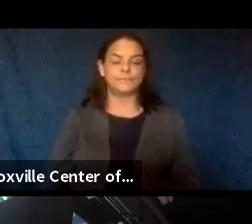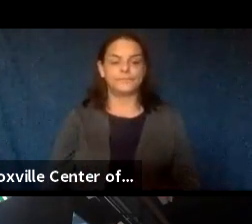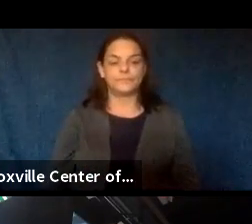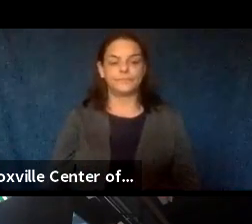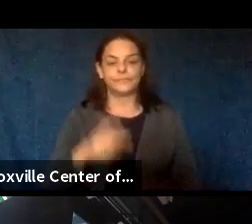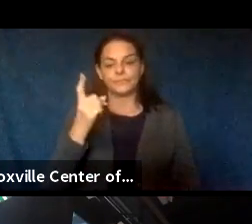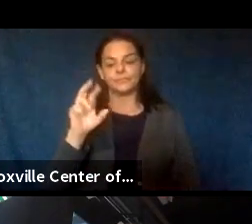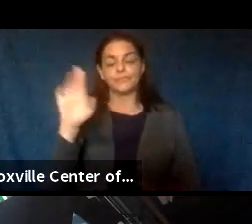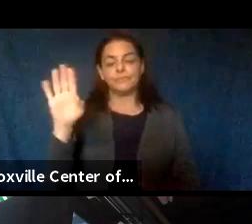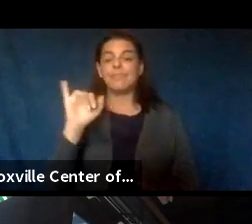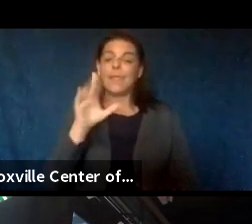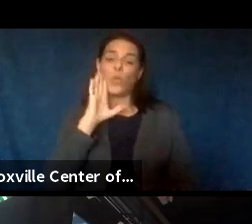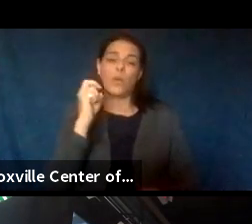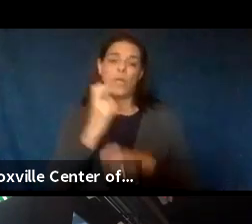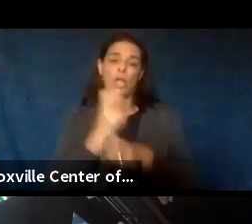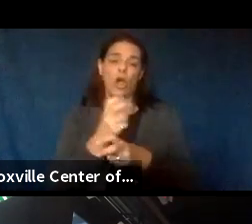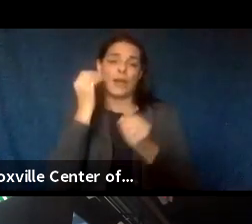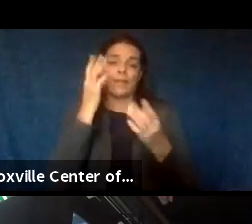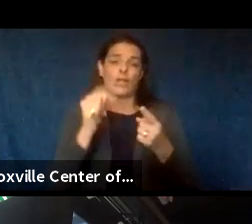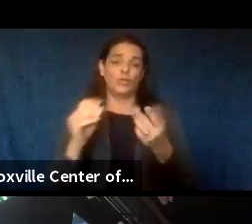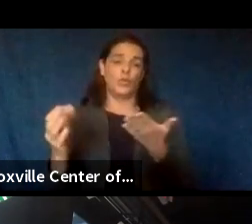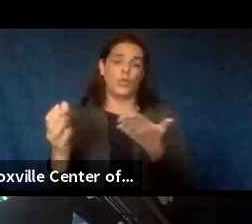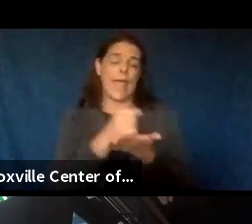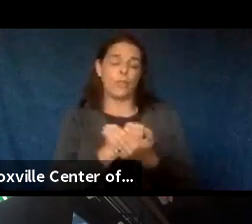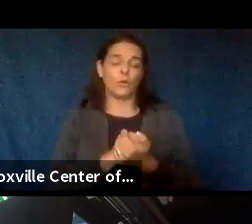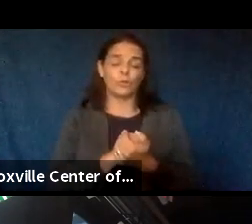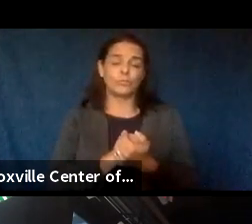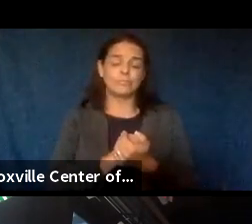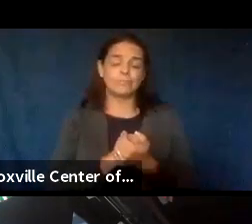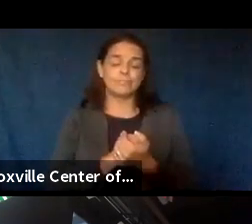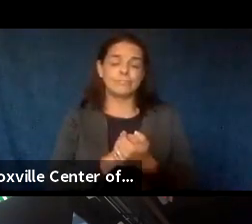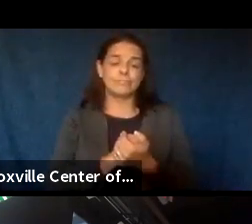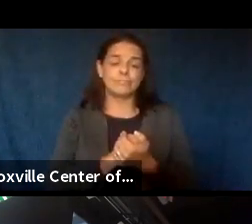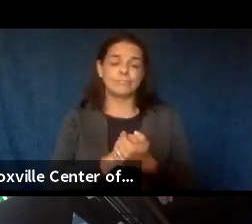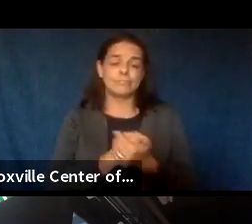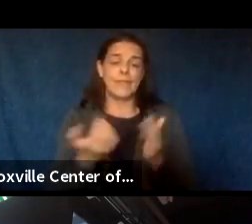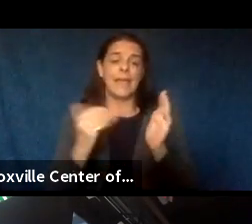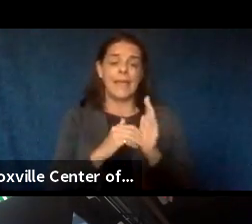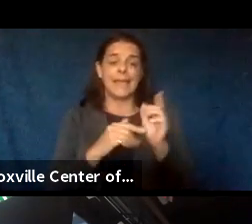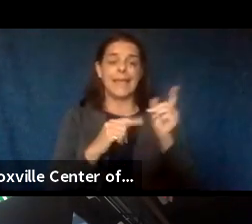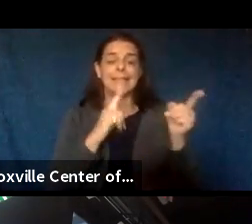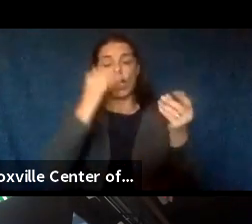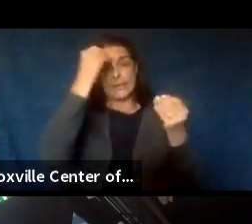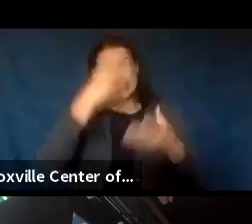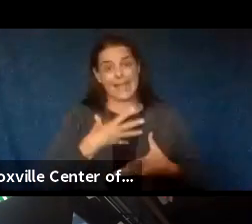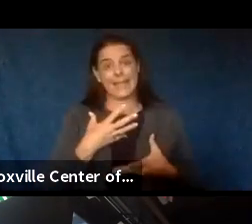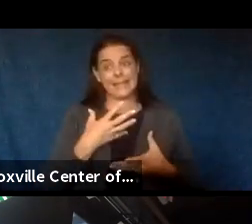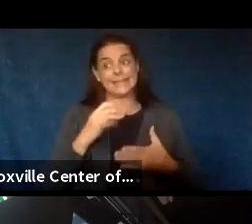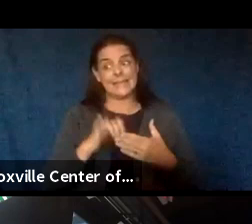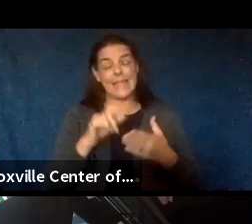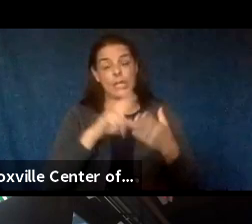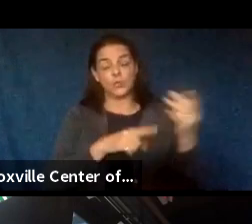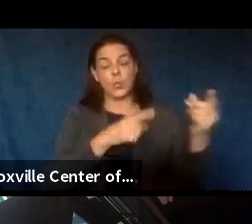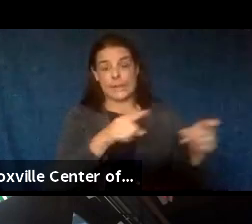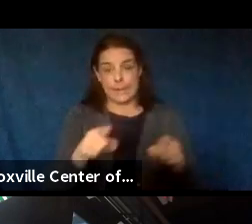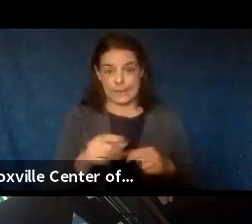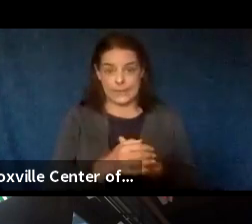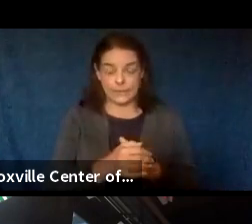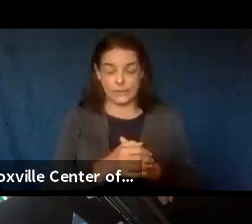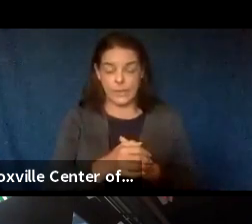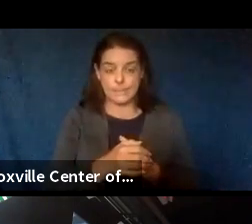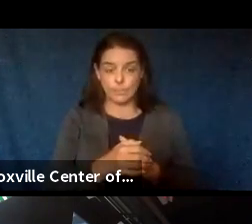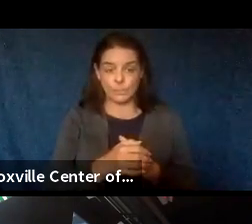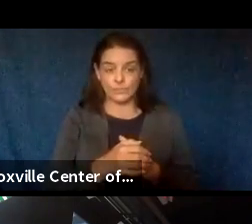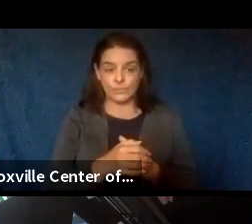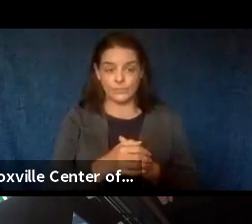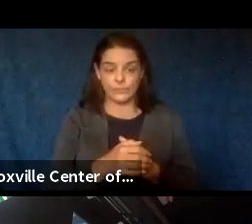That would be difficult data to gather. We again are being told anecdotally that that's what's happening. You heard